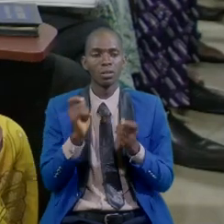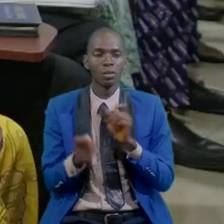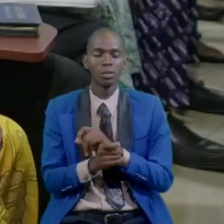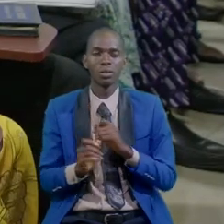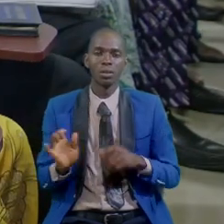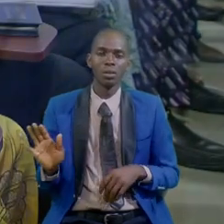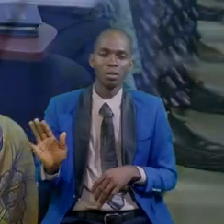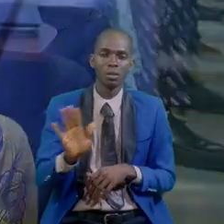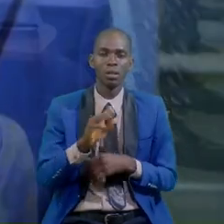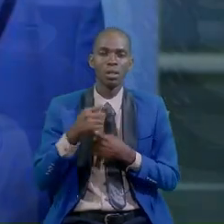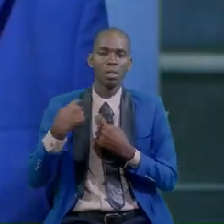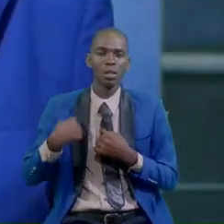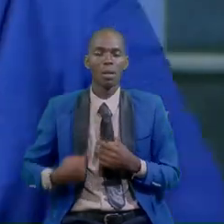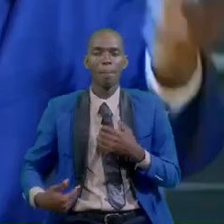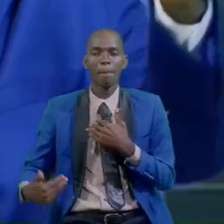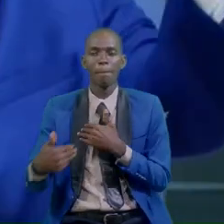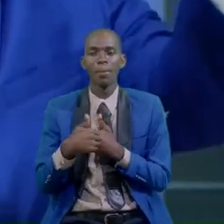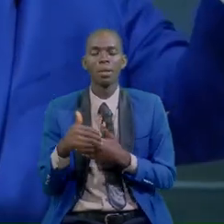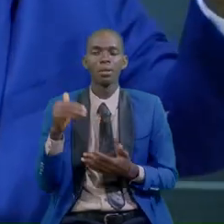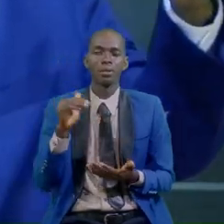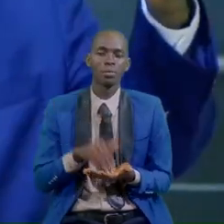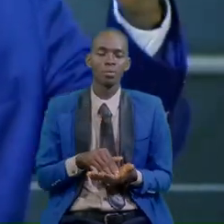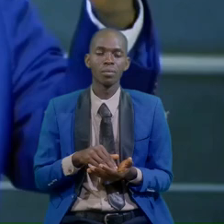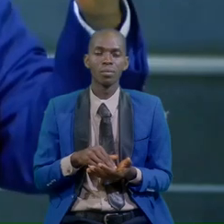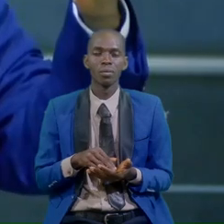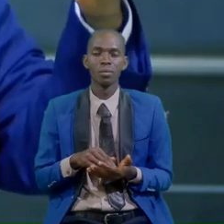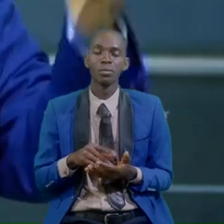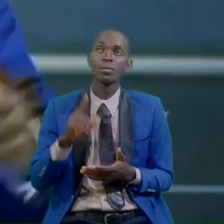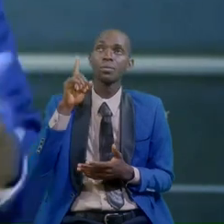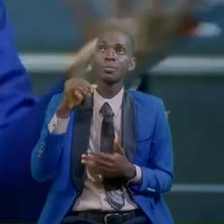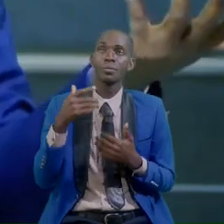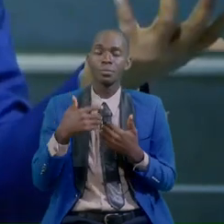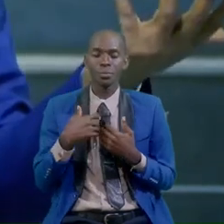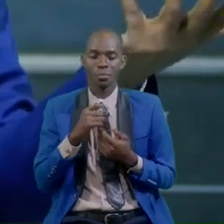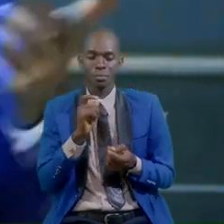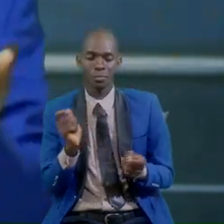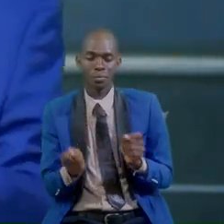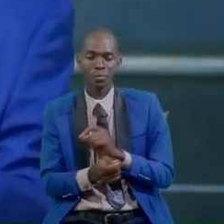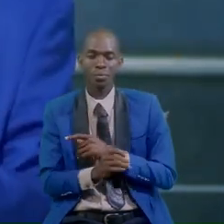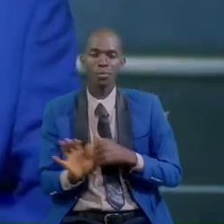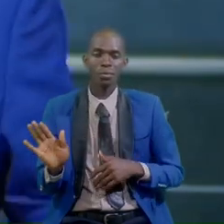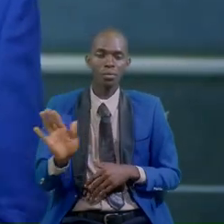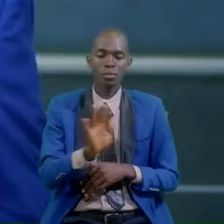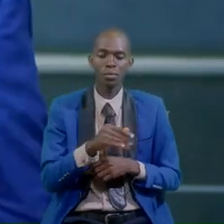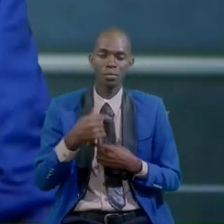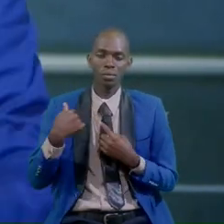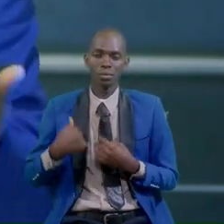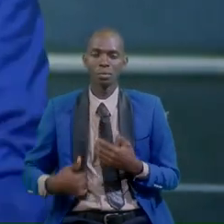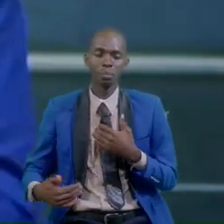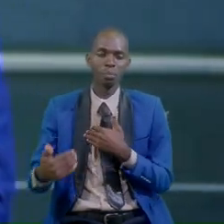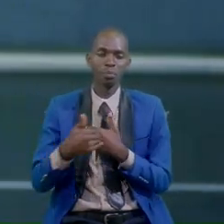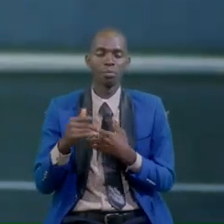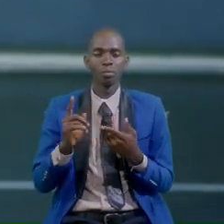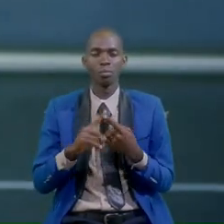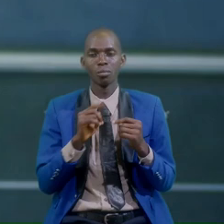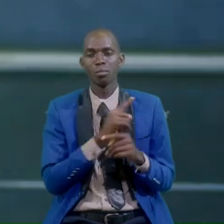heart back again. Thou hast turned their heart back to the Lord.